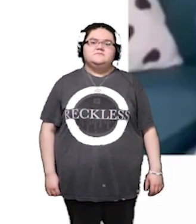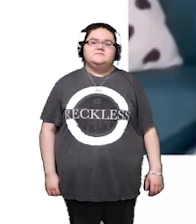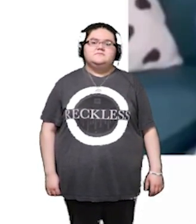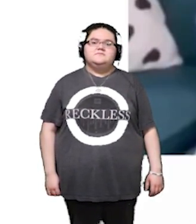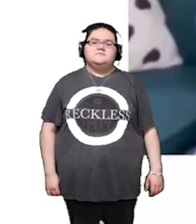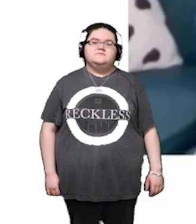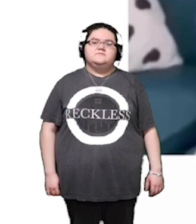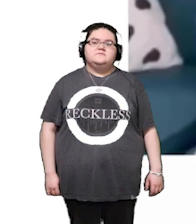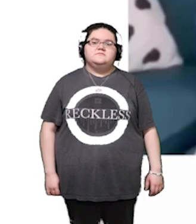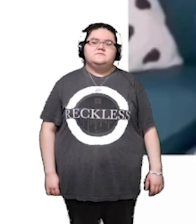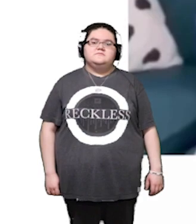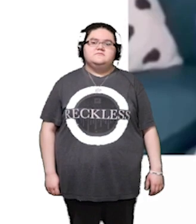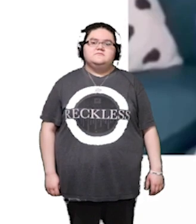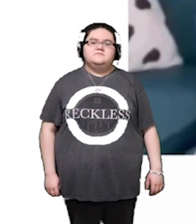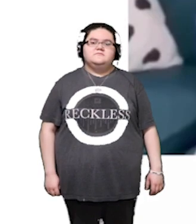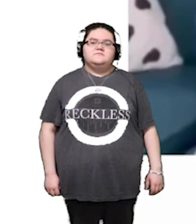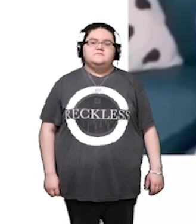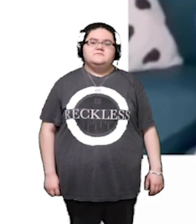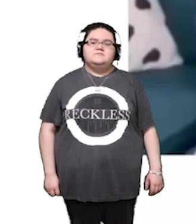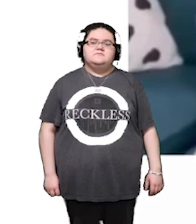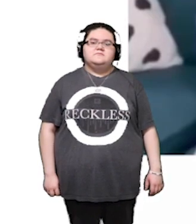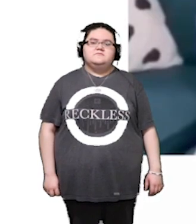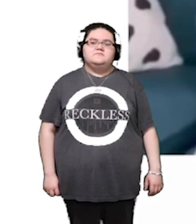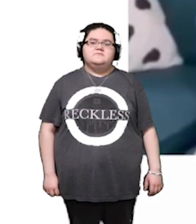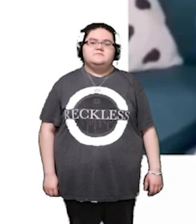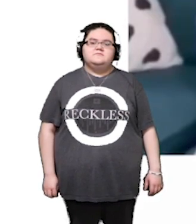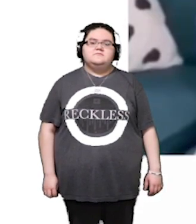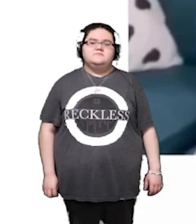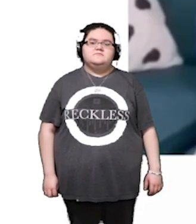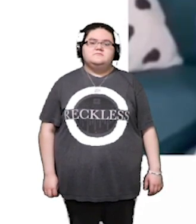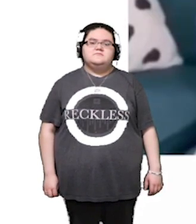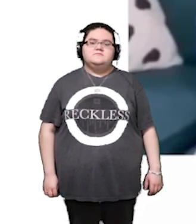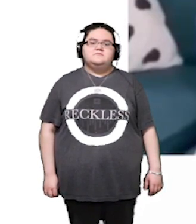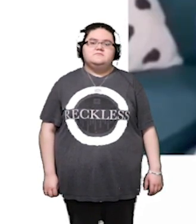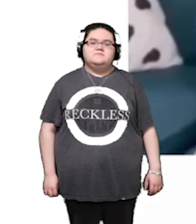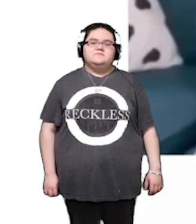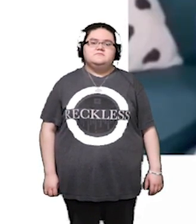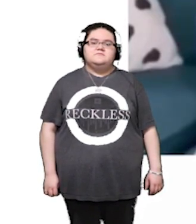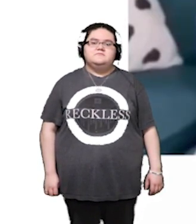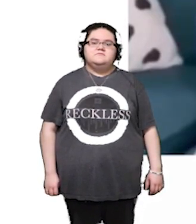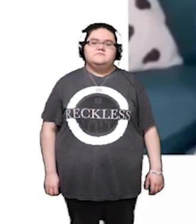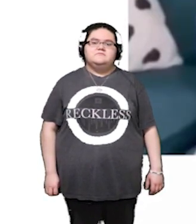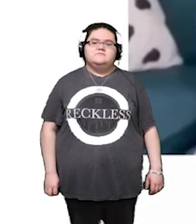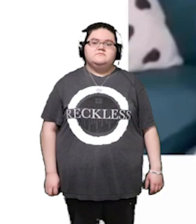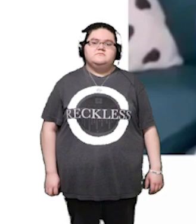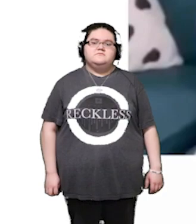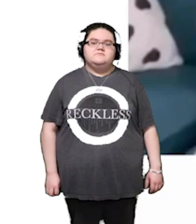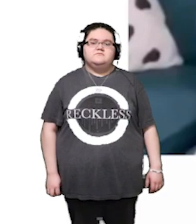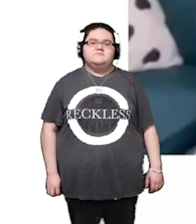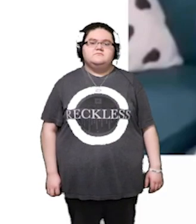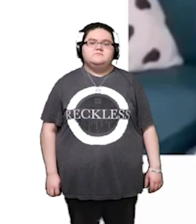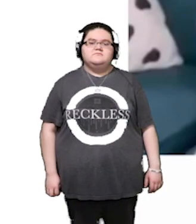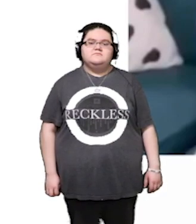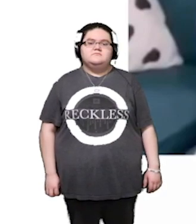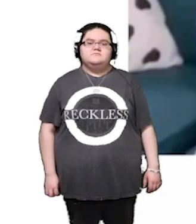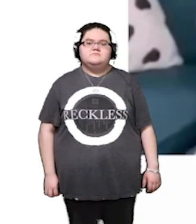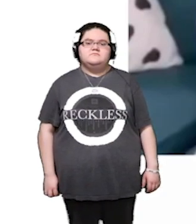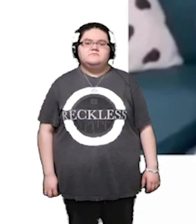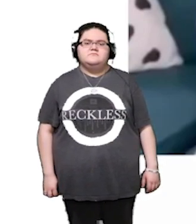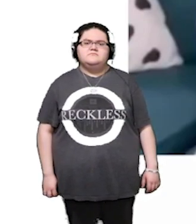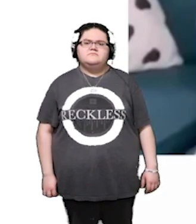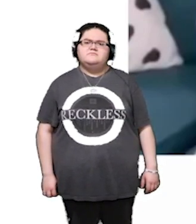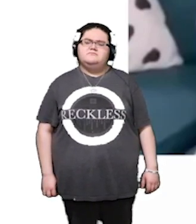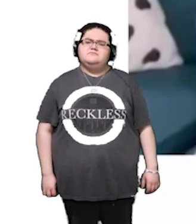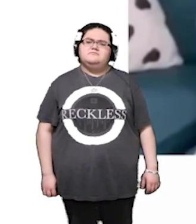lot of inappropriate relationships with men, with women, a lot of men, a lot of women. I was fucking, I was sucking, I was